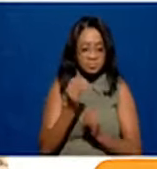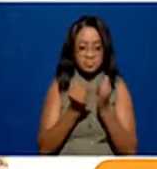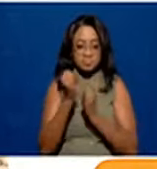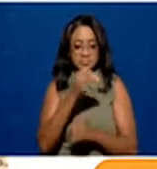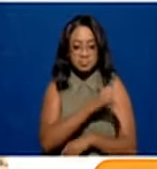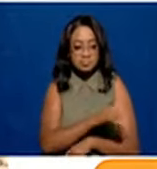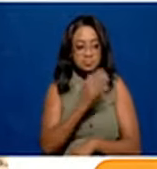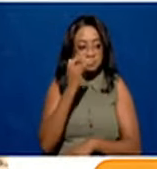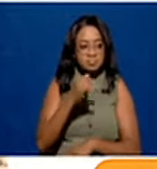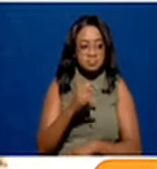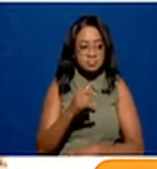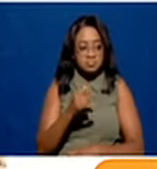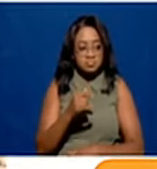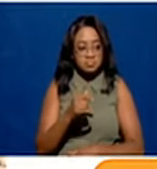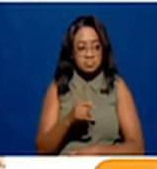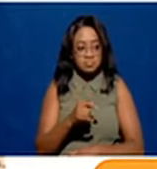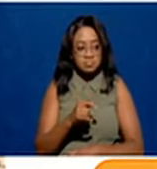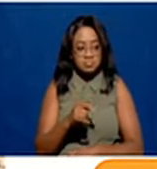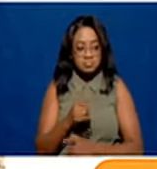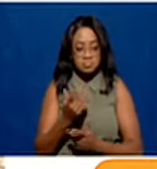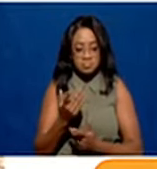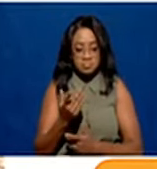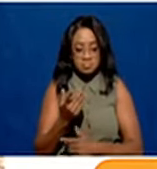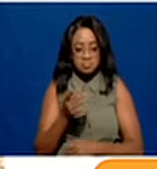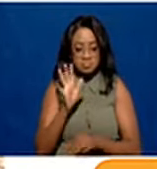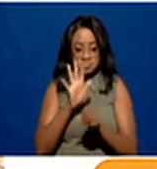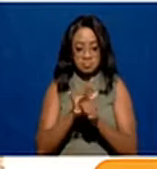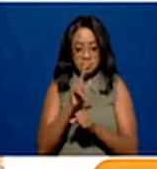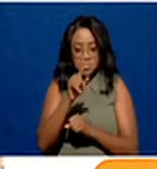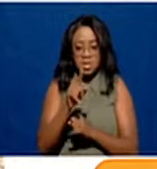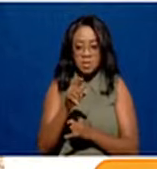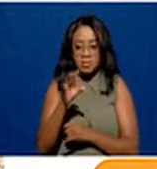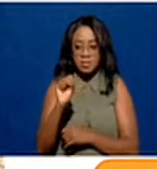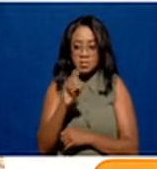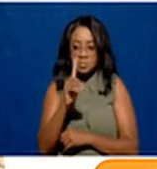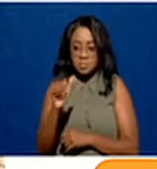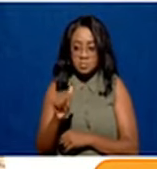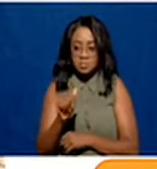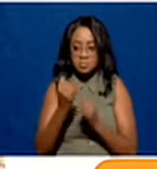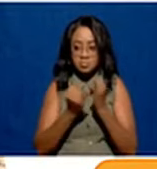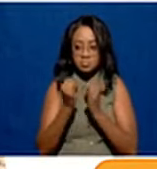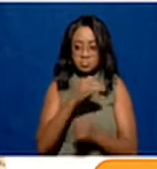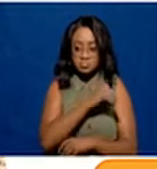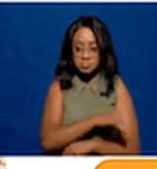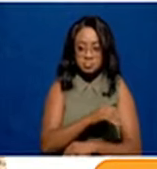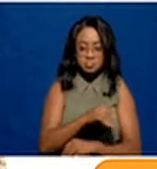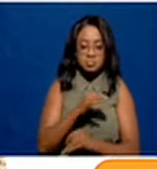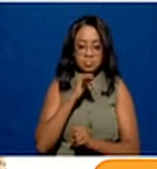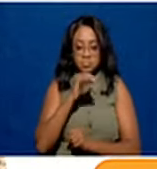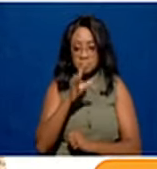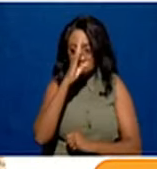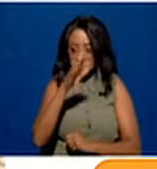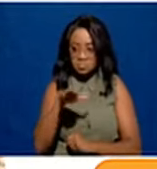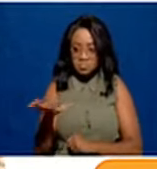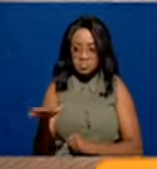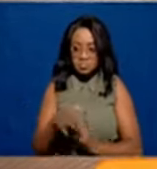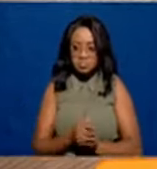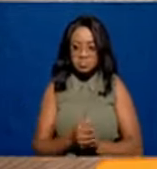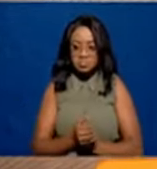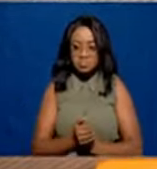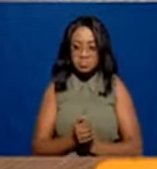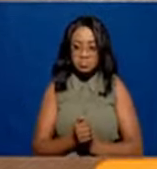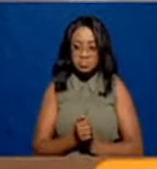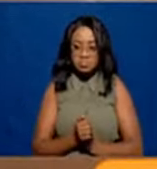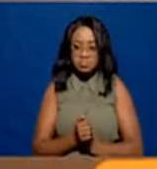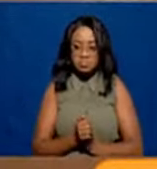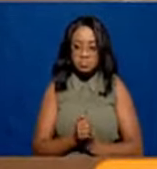with the teachings of the Sabbath, for them, it's more of a Saturday evening than a Sunday morning, I would like to think.